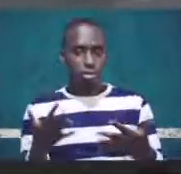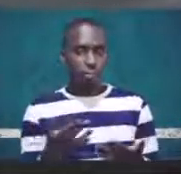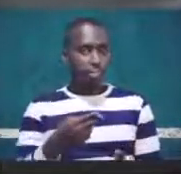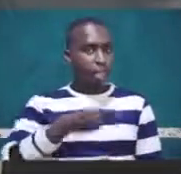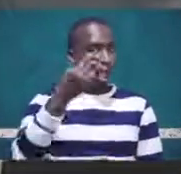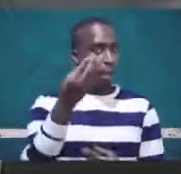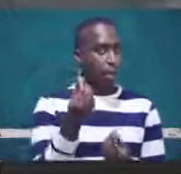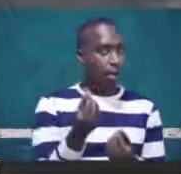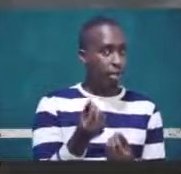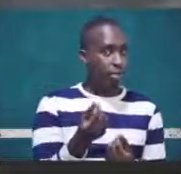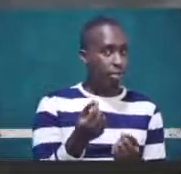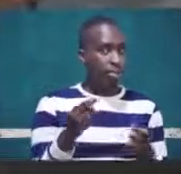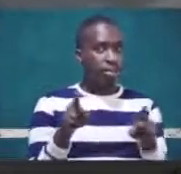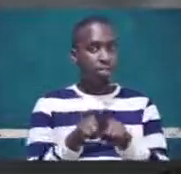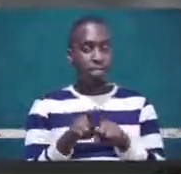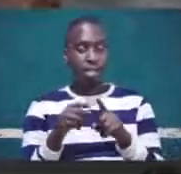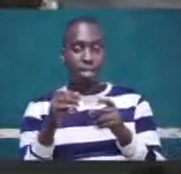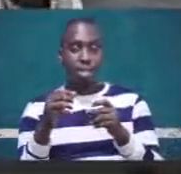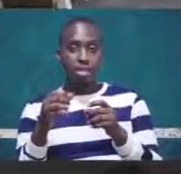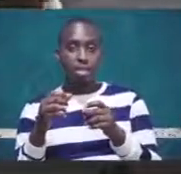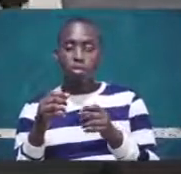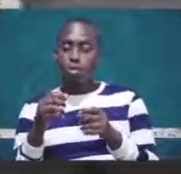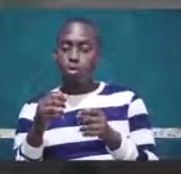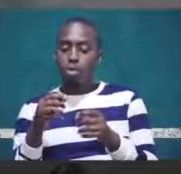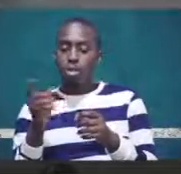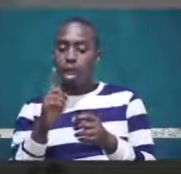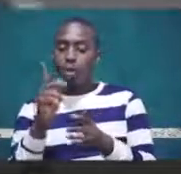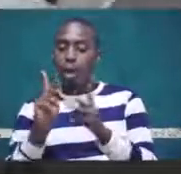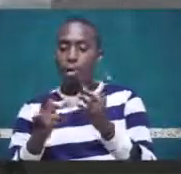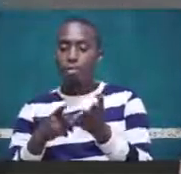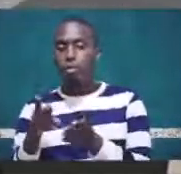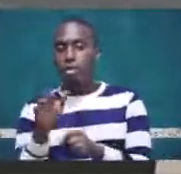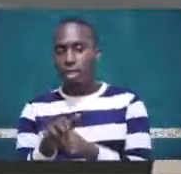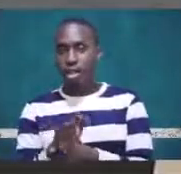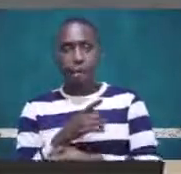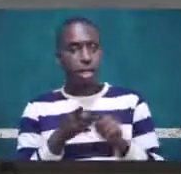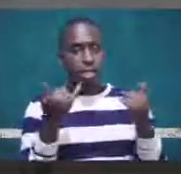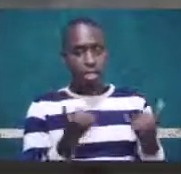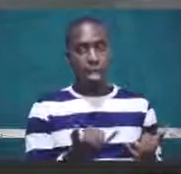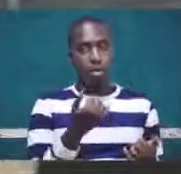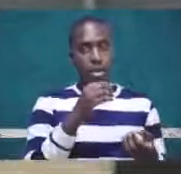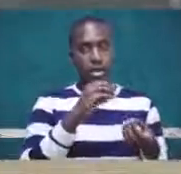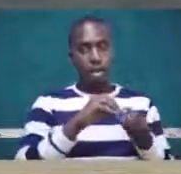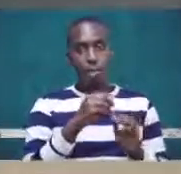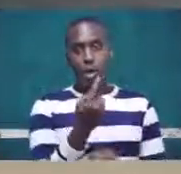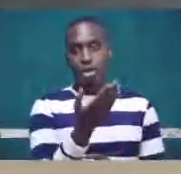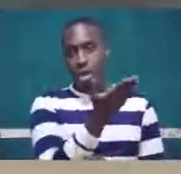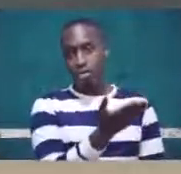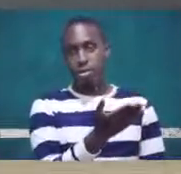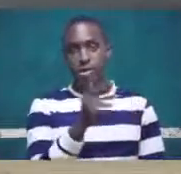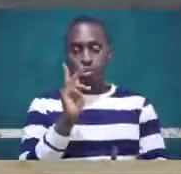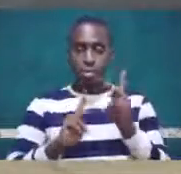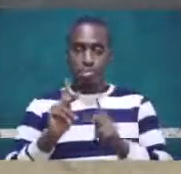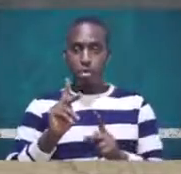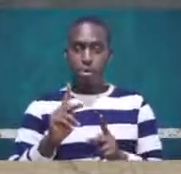price, with the law of demand at a higher price, we expect low quantity demanded. But in this case now, our case number 1, consumers are